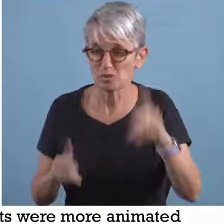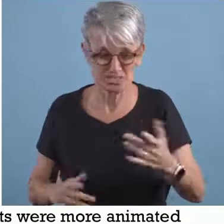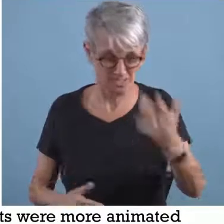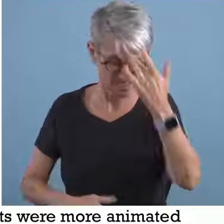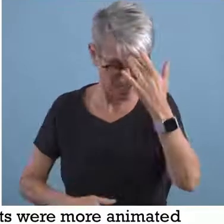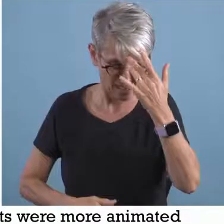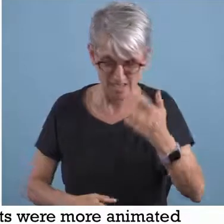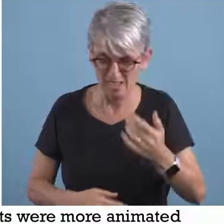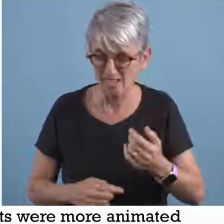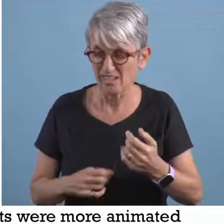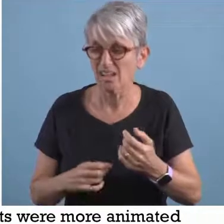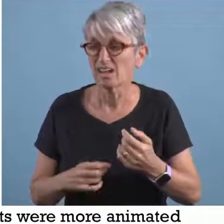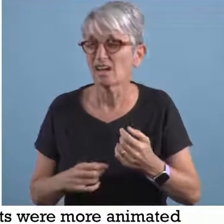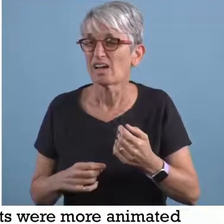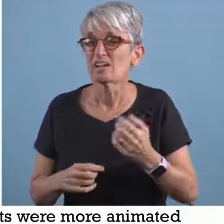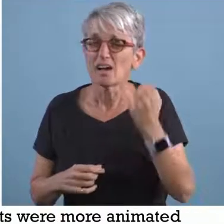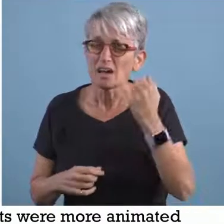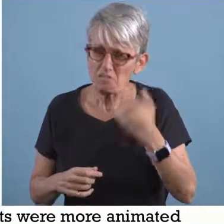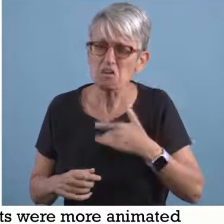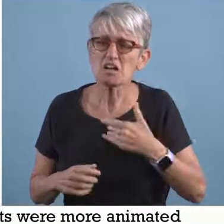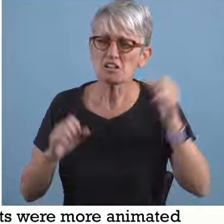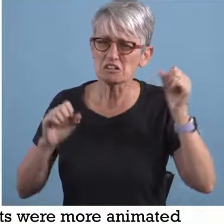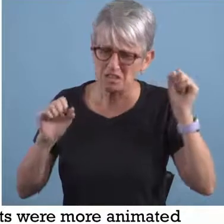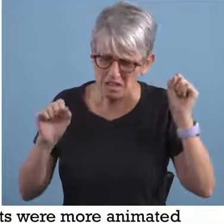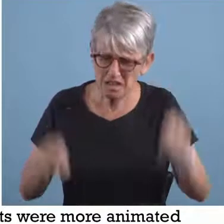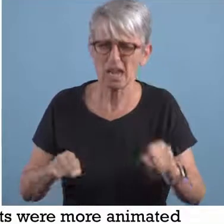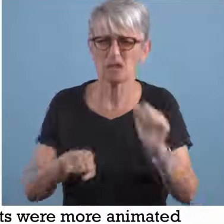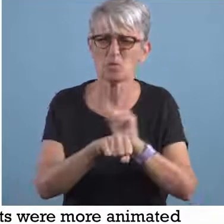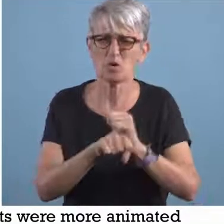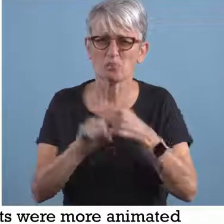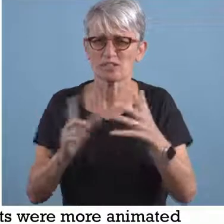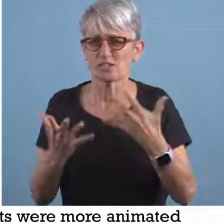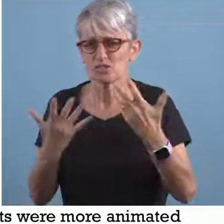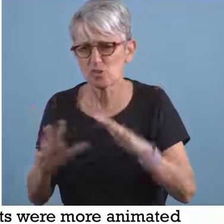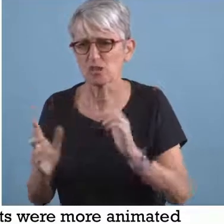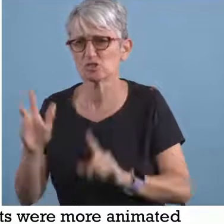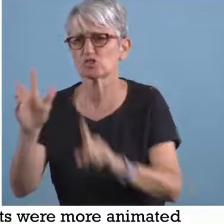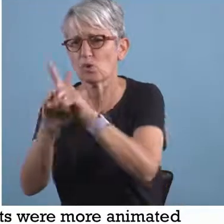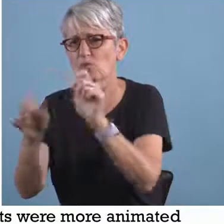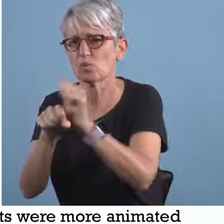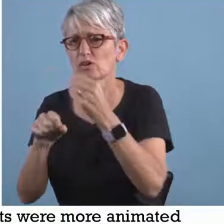work, but they don't feel like they want to show up in person and spread their germs around.